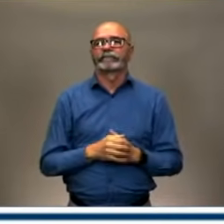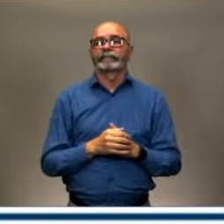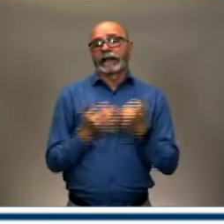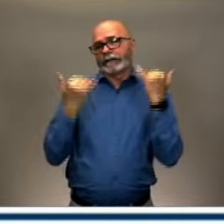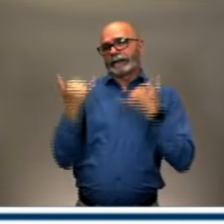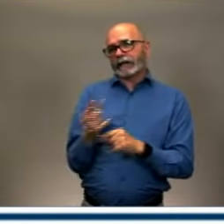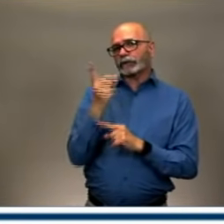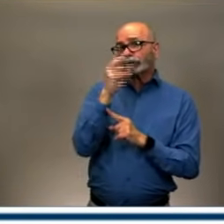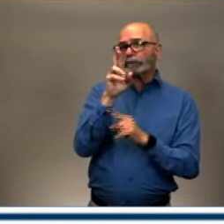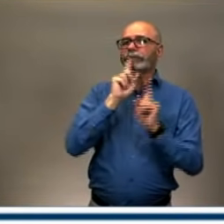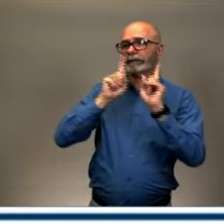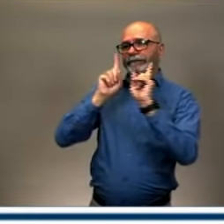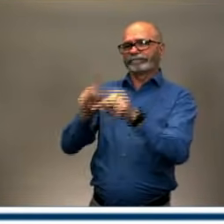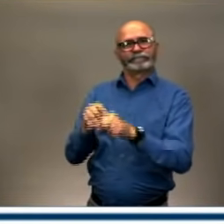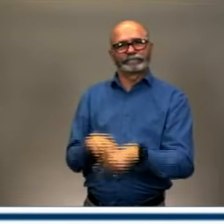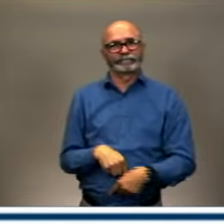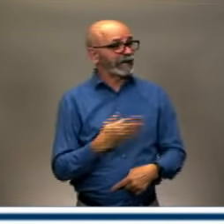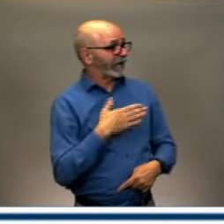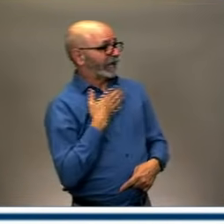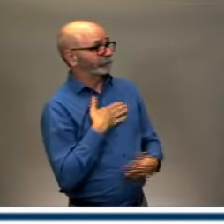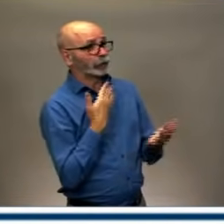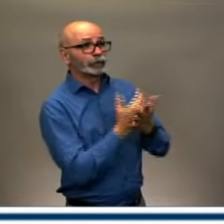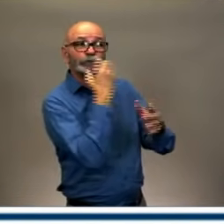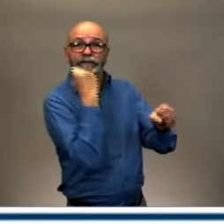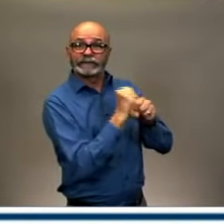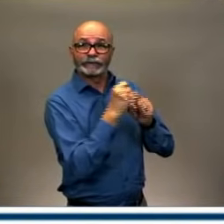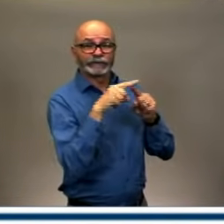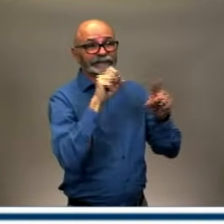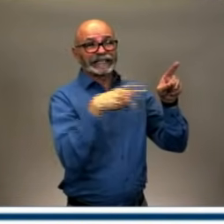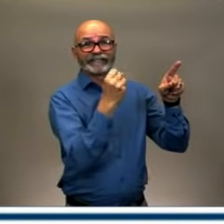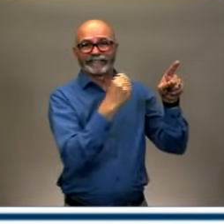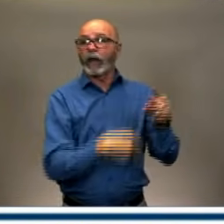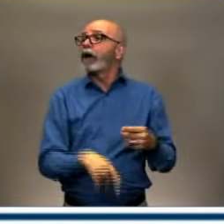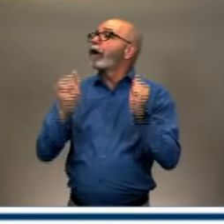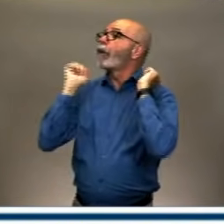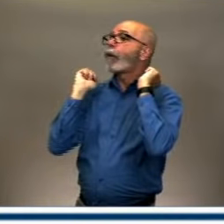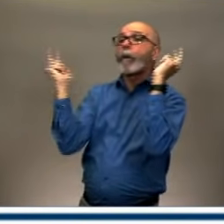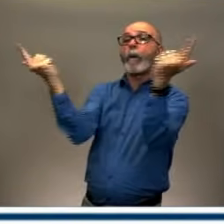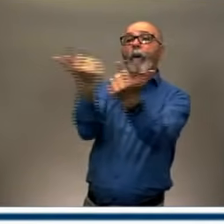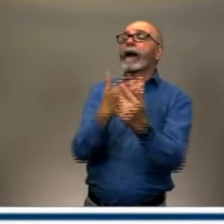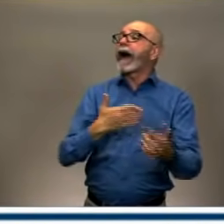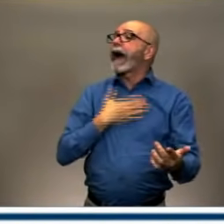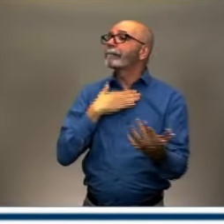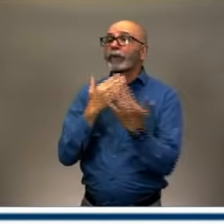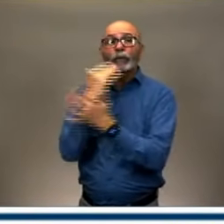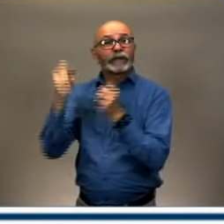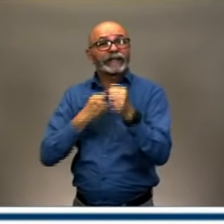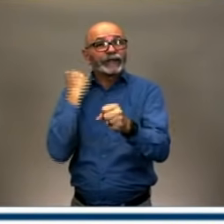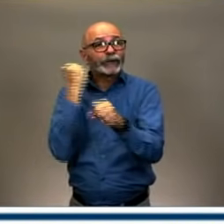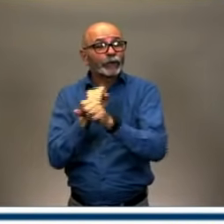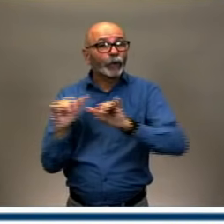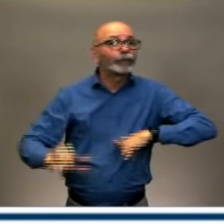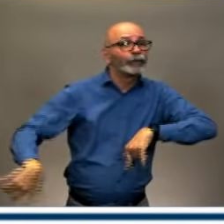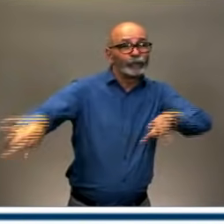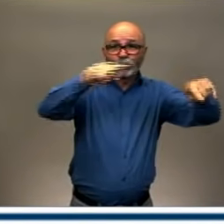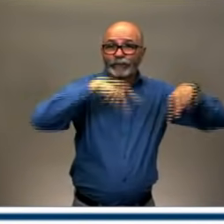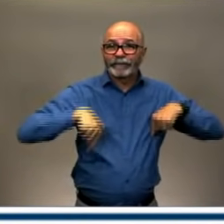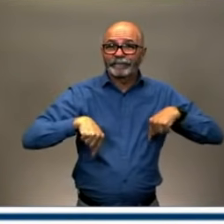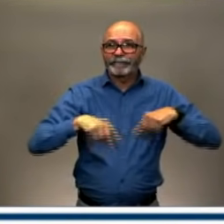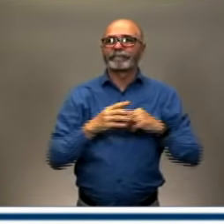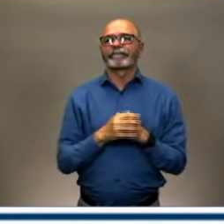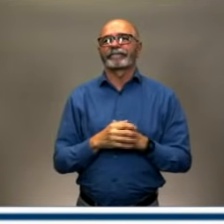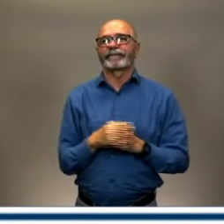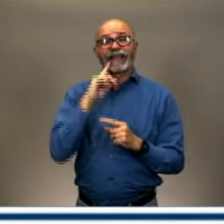you. Good afternoon, everybody. And I do want to wish all Nova Scotians a Happy New Year. As I said, as we close